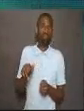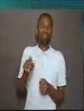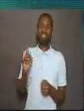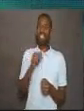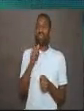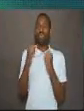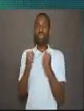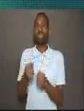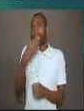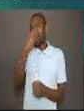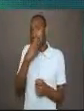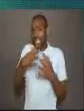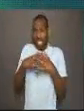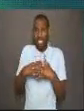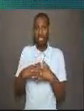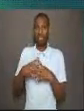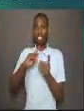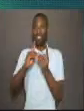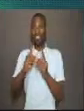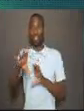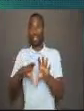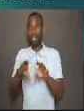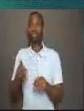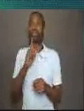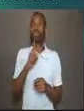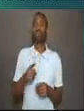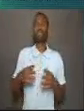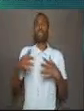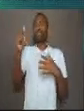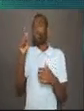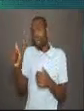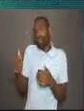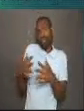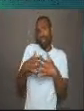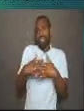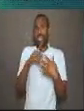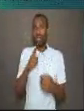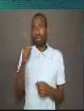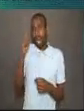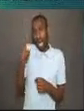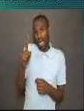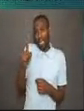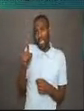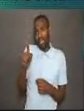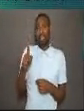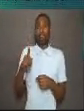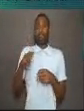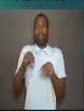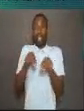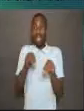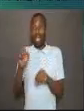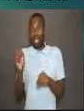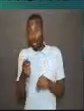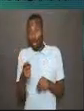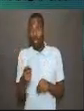A heat engine is defined as a device designed to do useful mechanical